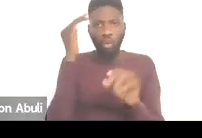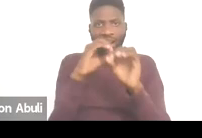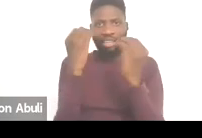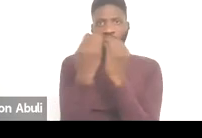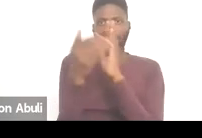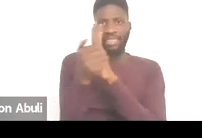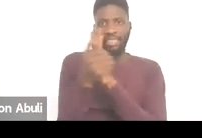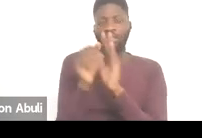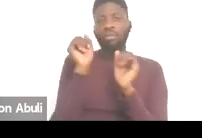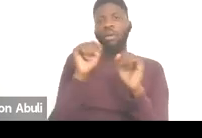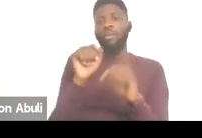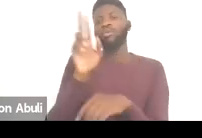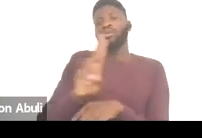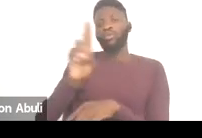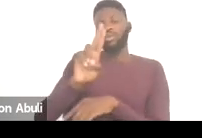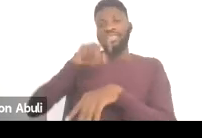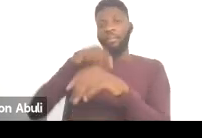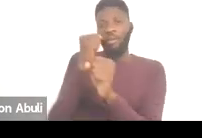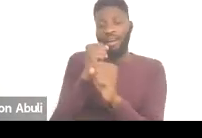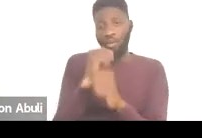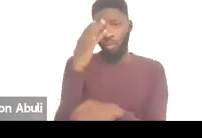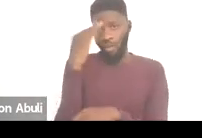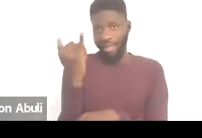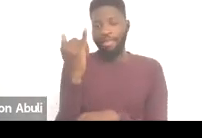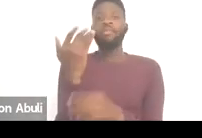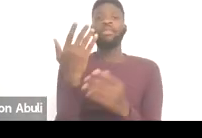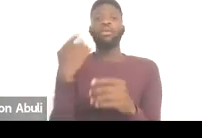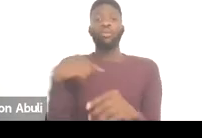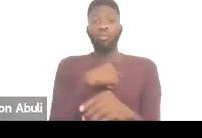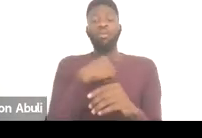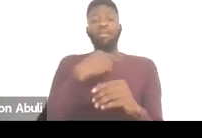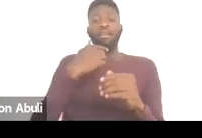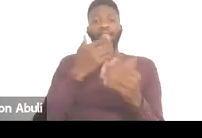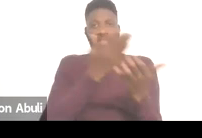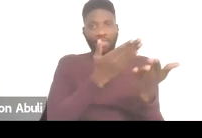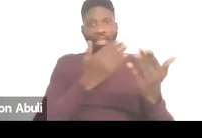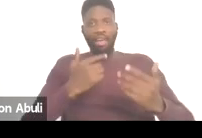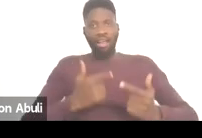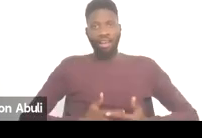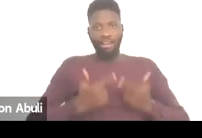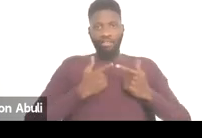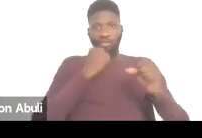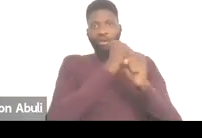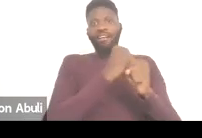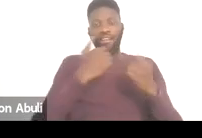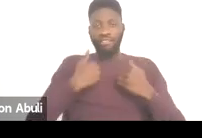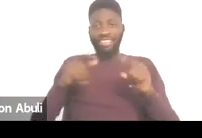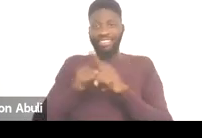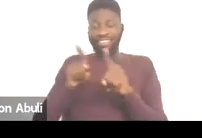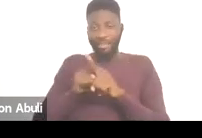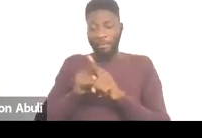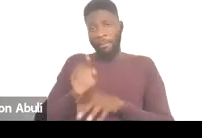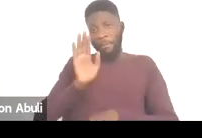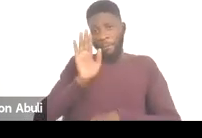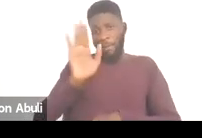and life. Because at the end of the day, we have work life, and you have your work life and